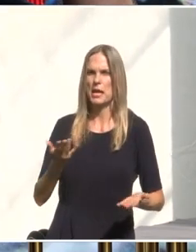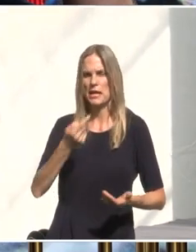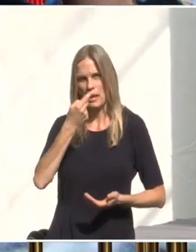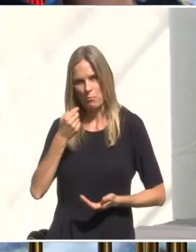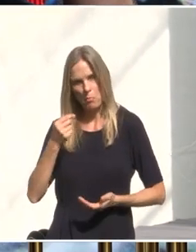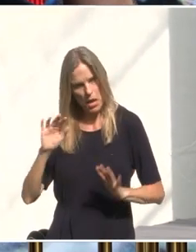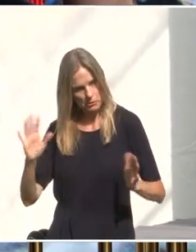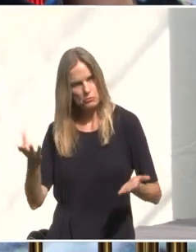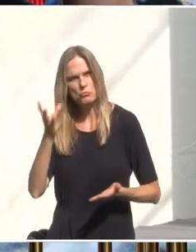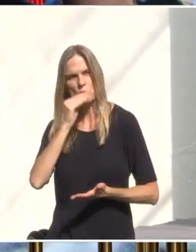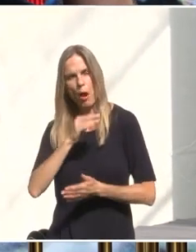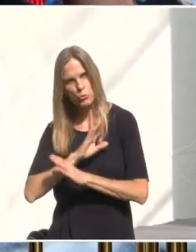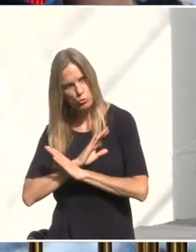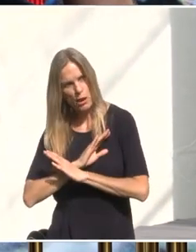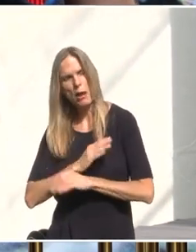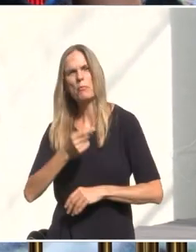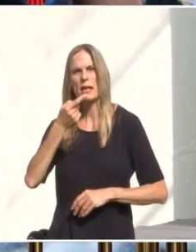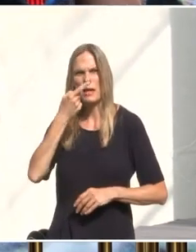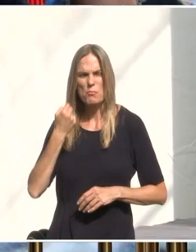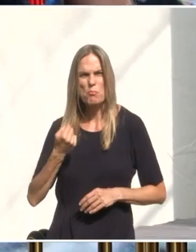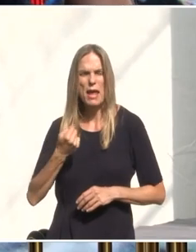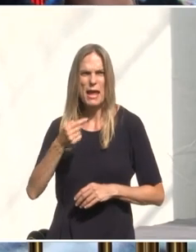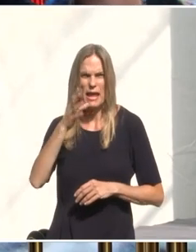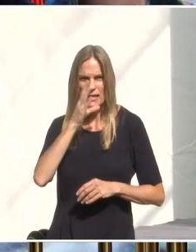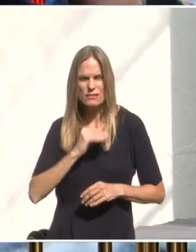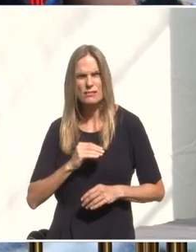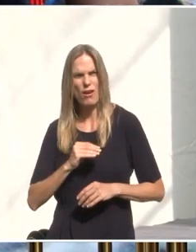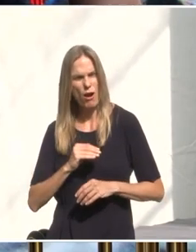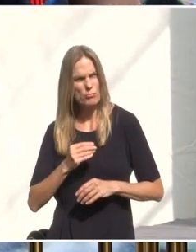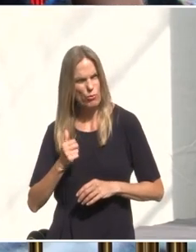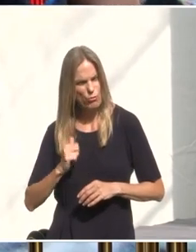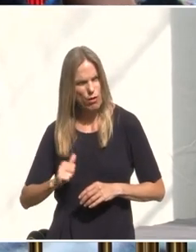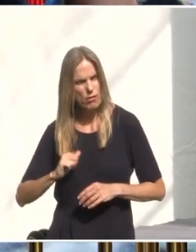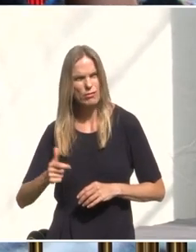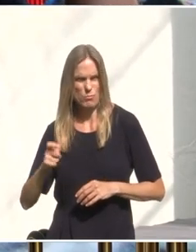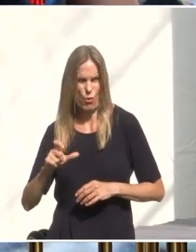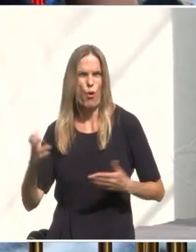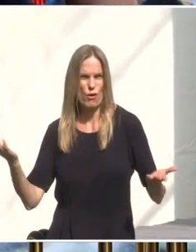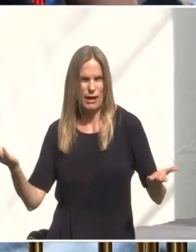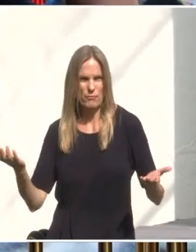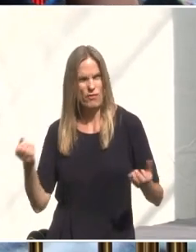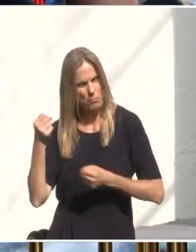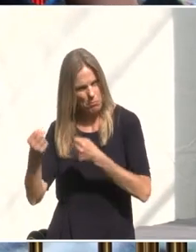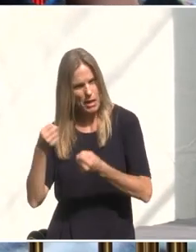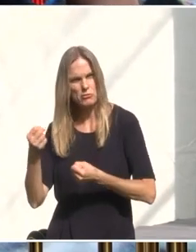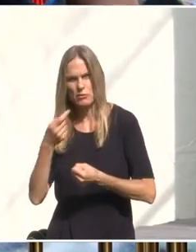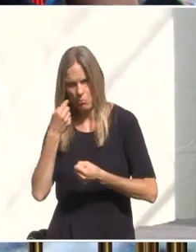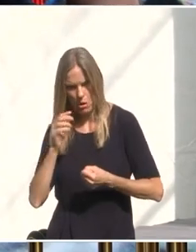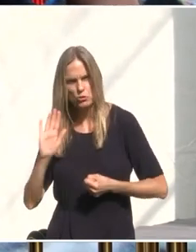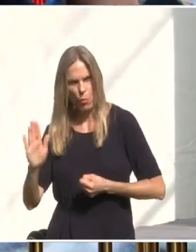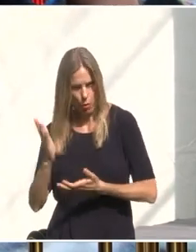die, and men can be prone to use violence and also be beaten. That's okay.